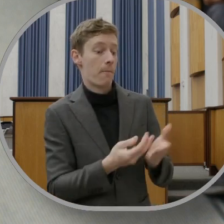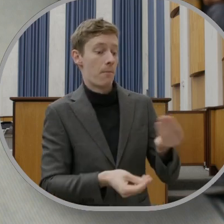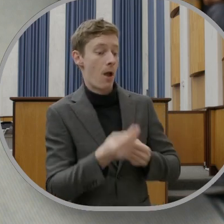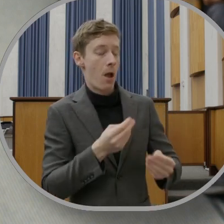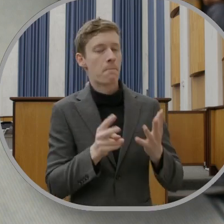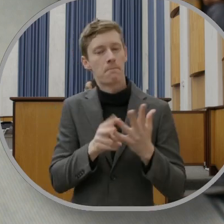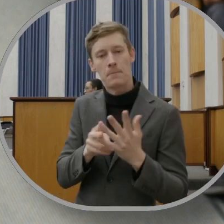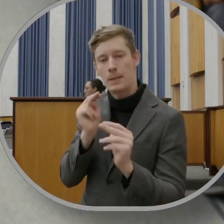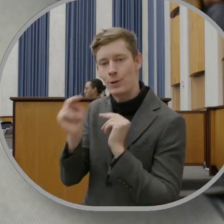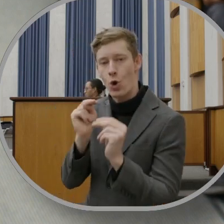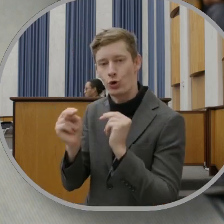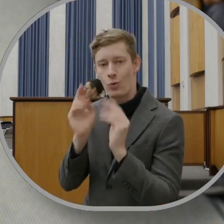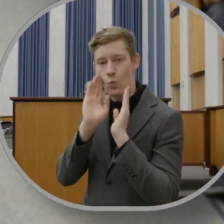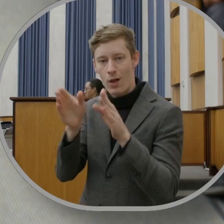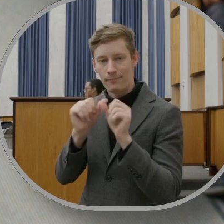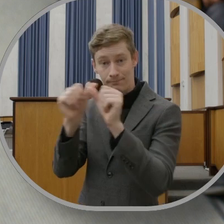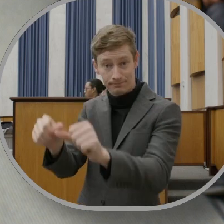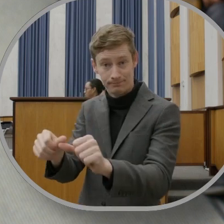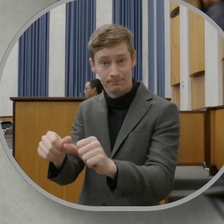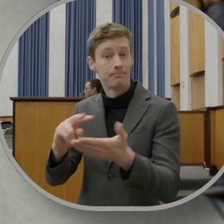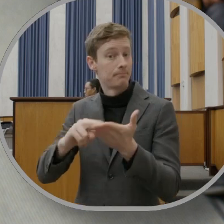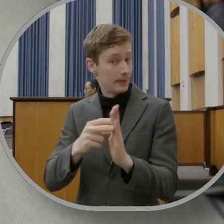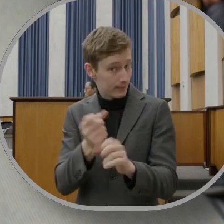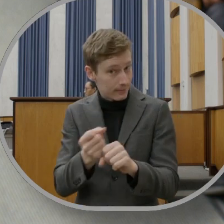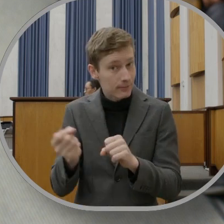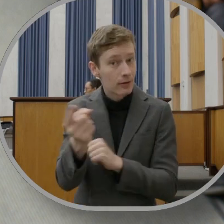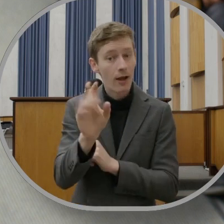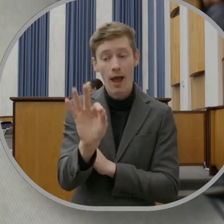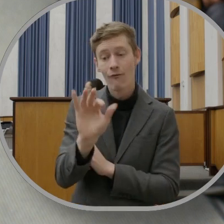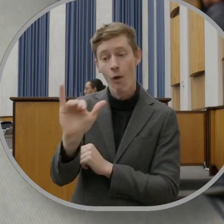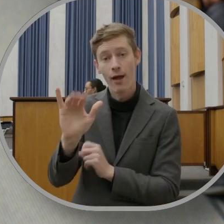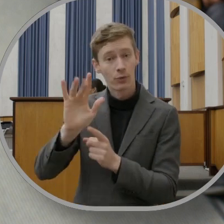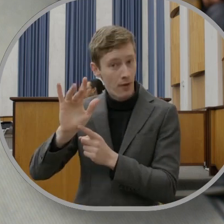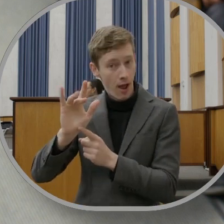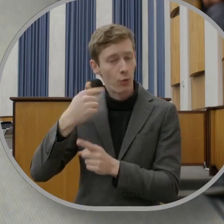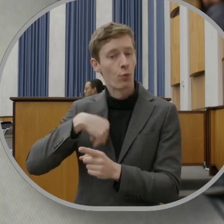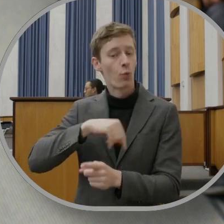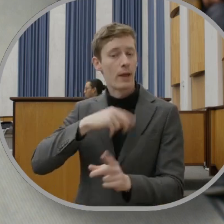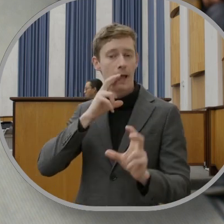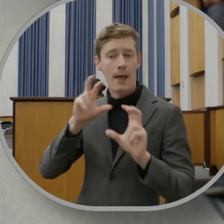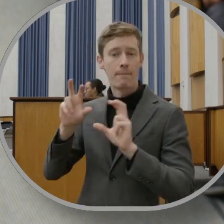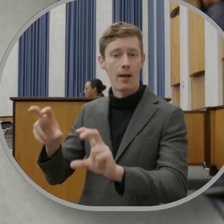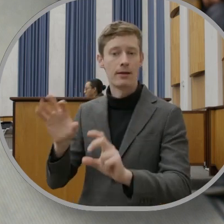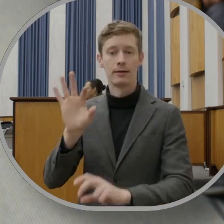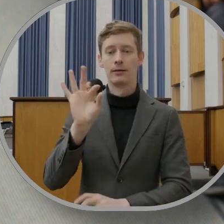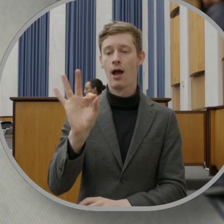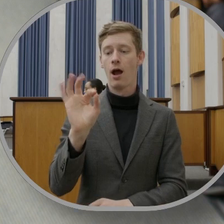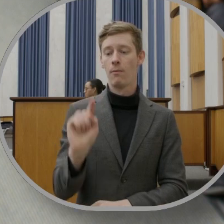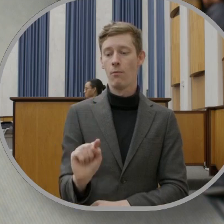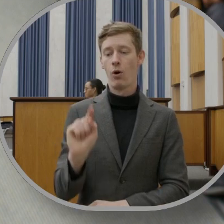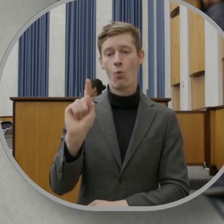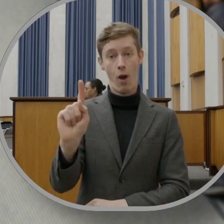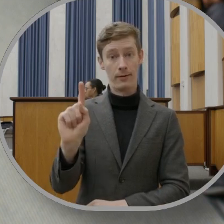So, in fiscal year 25, we are allocating $9.1 million